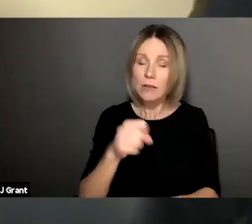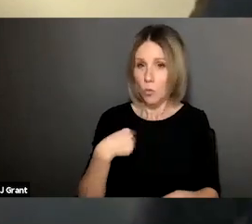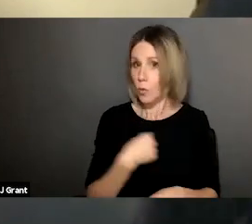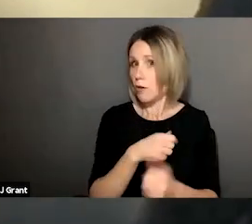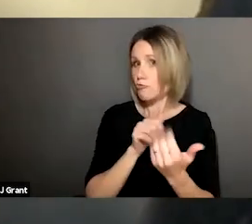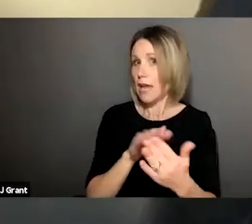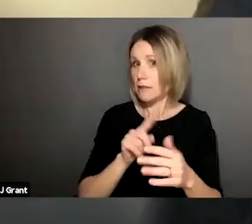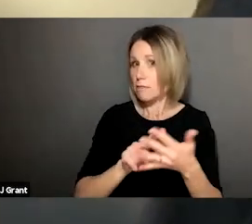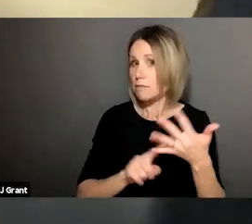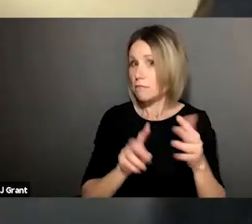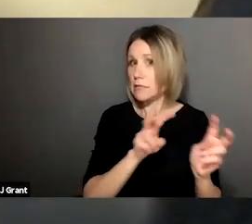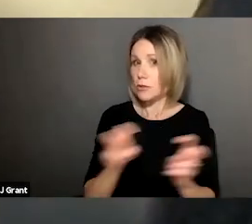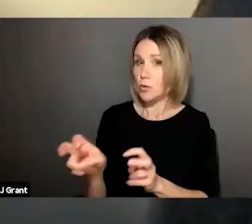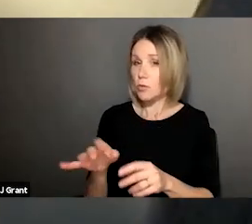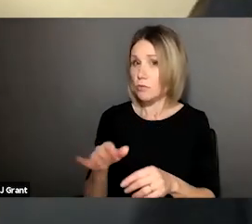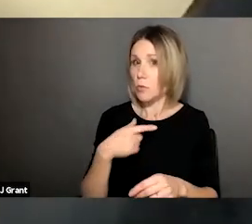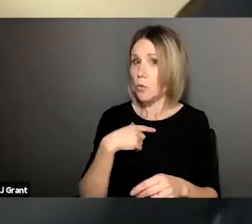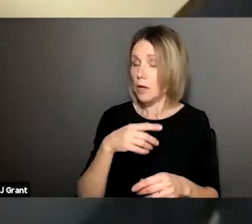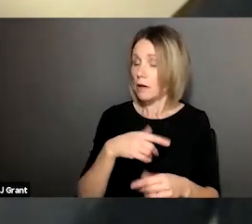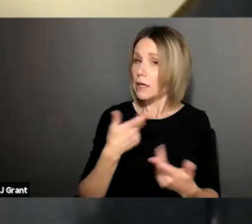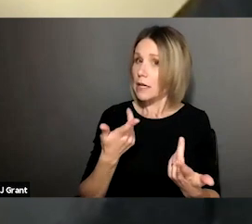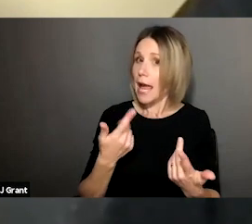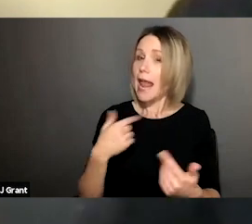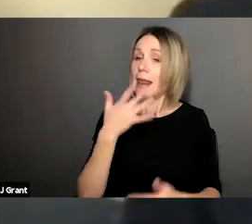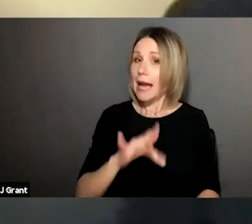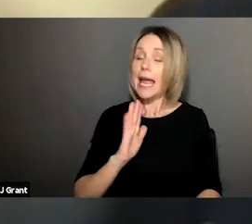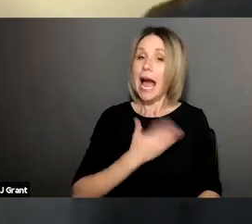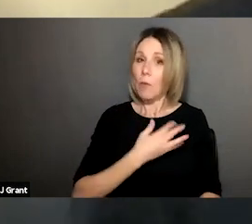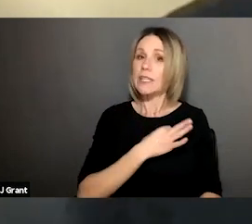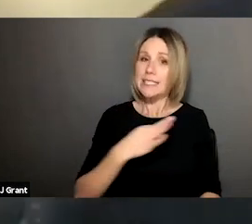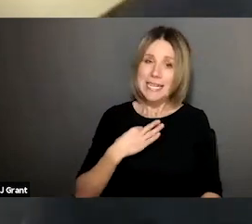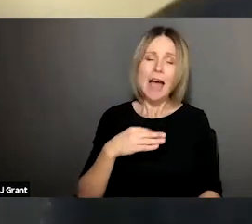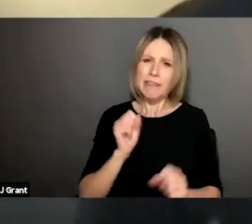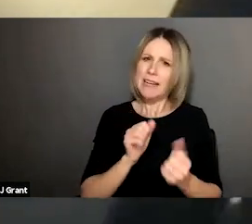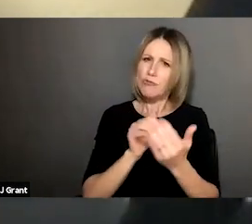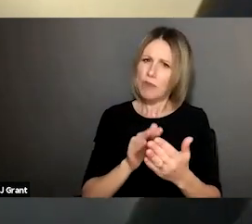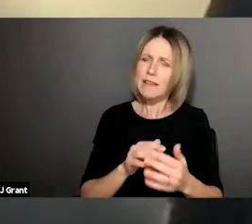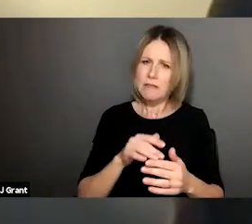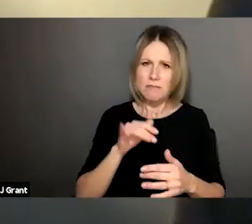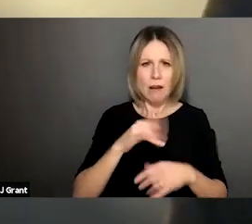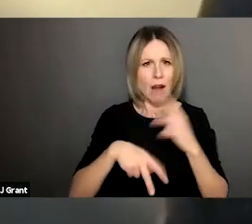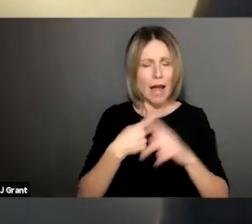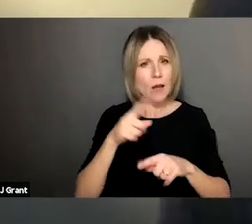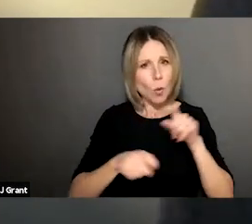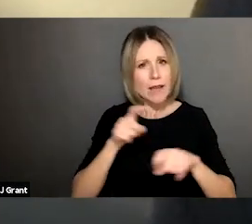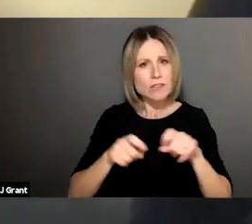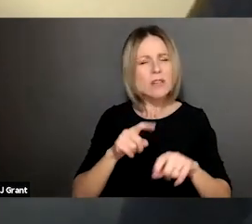have the wherewithal to address on our staff. But it's not just about staffing. It's also